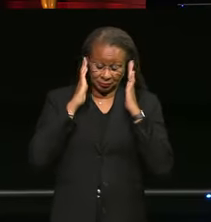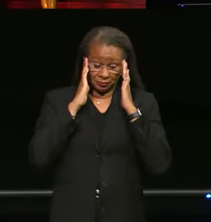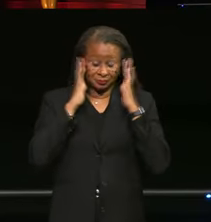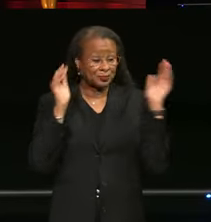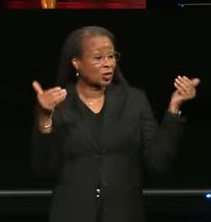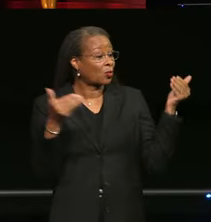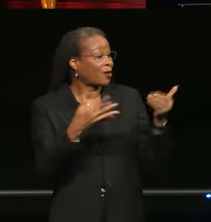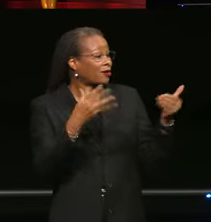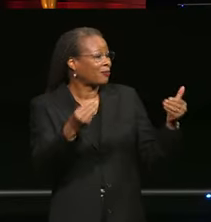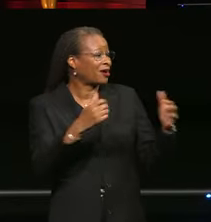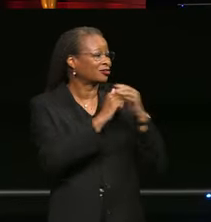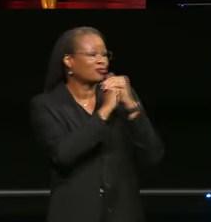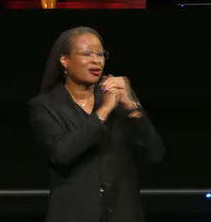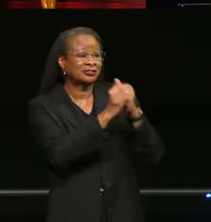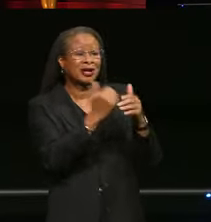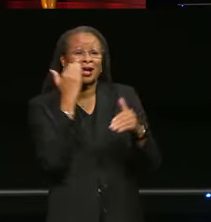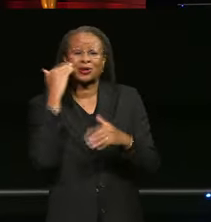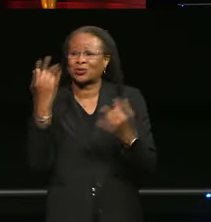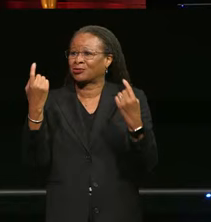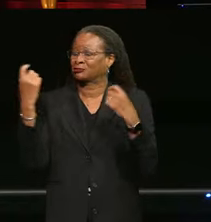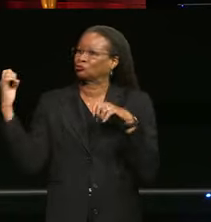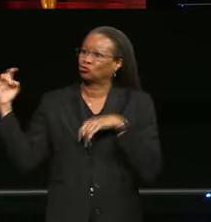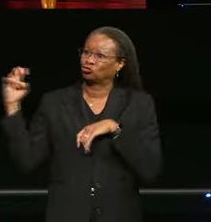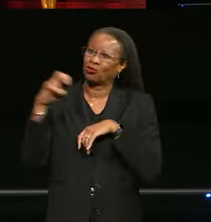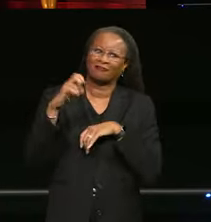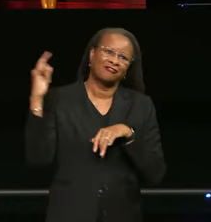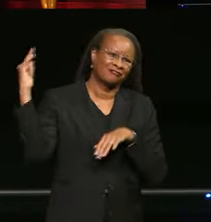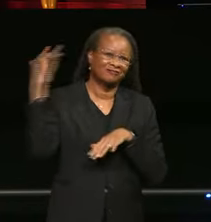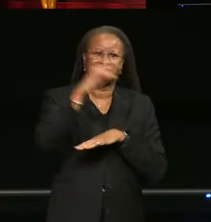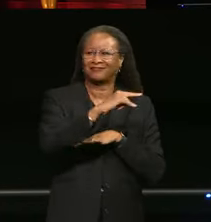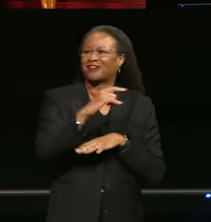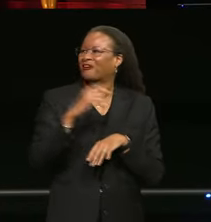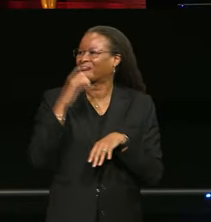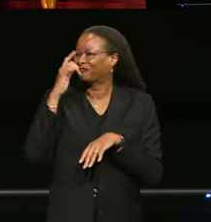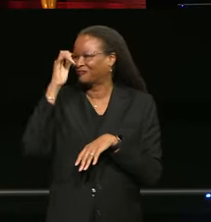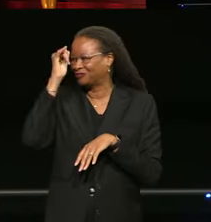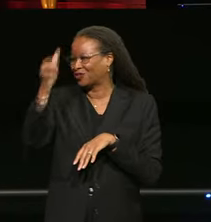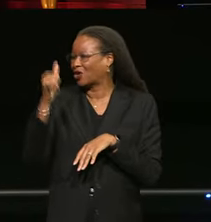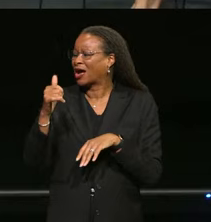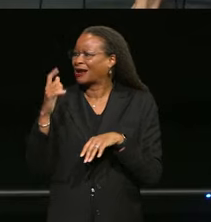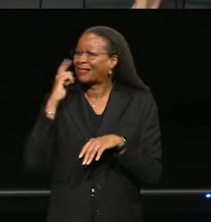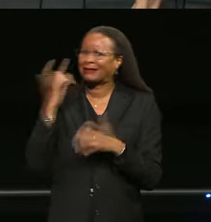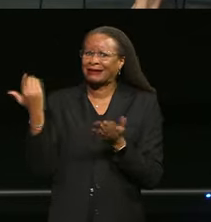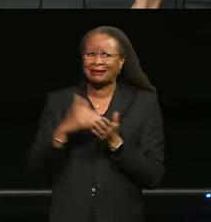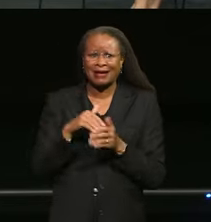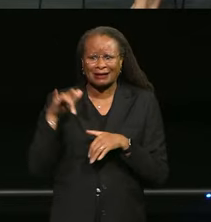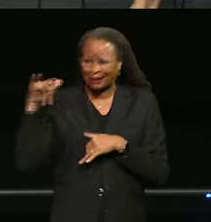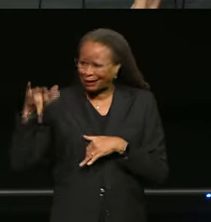Welcome and congratulations. I know you came a long way for this. And again, I think we have an empty chair.